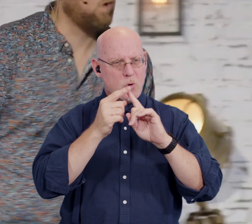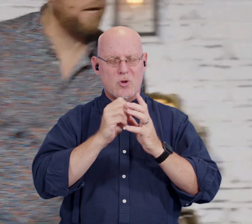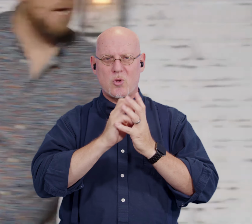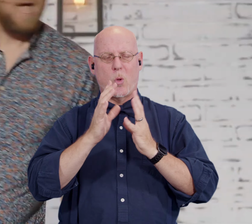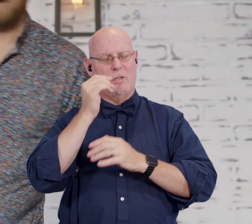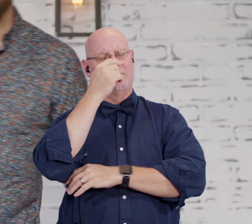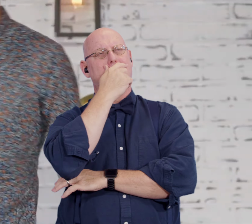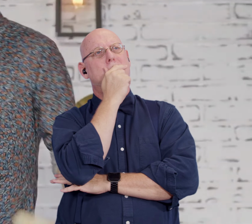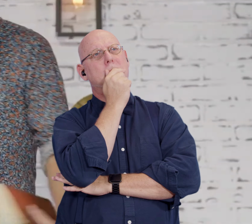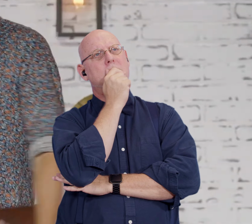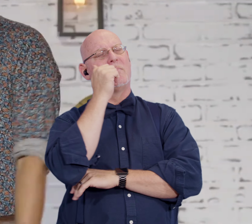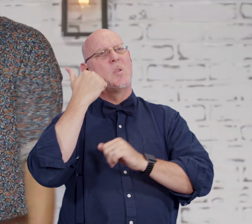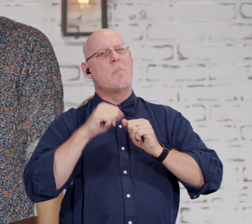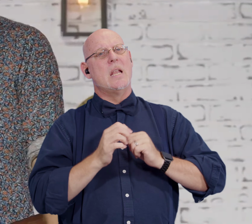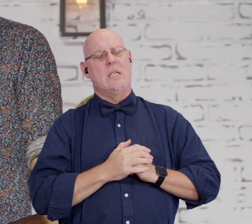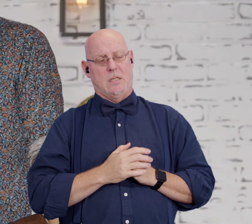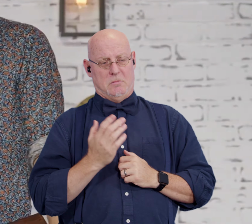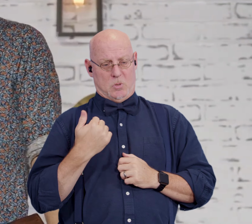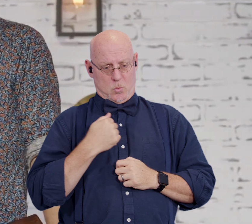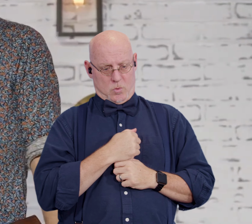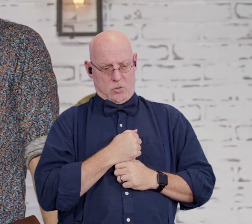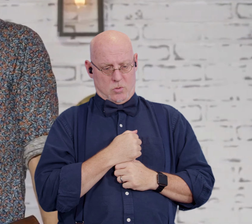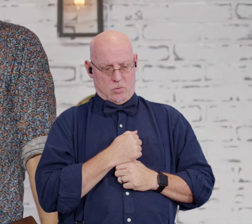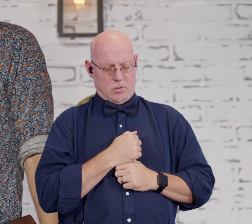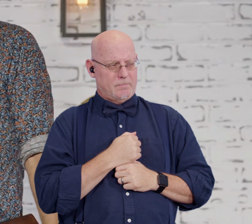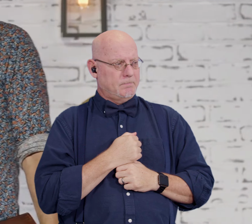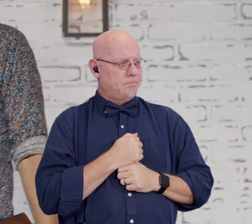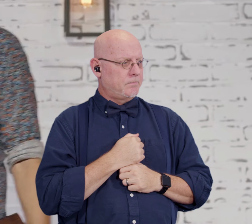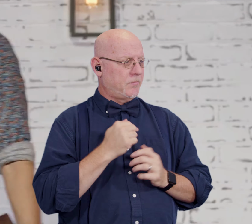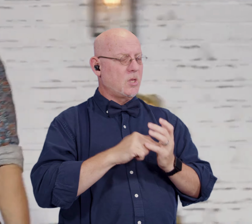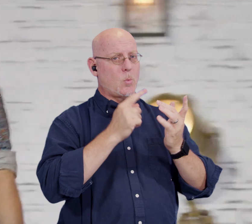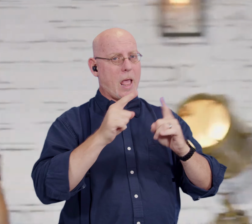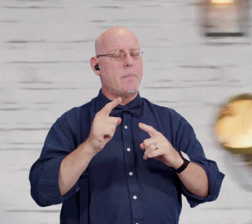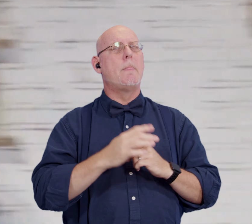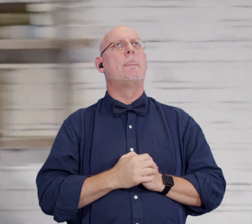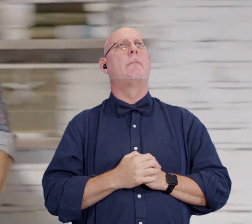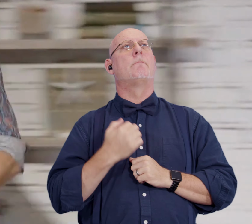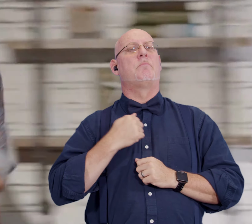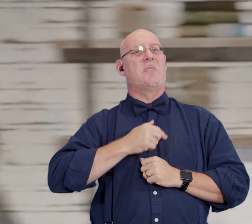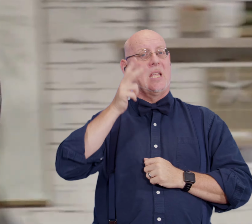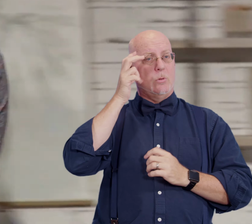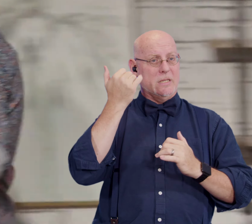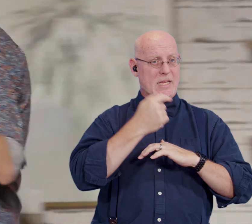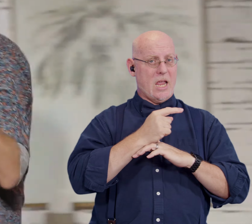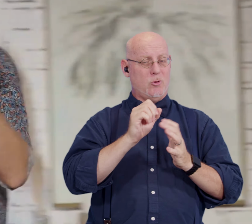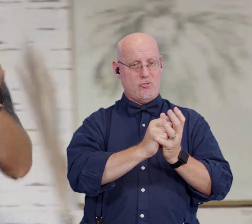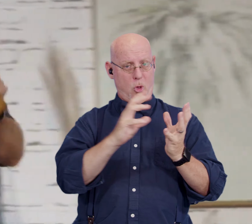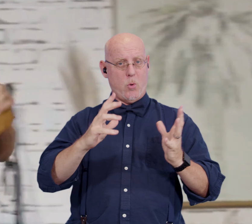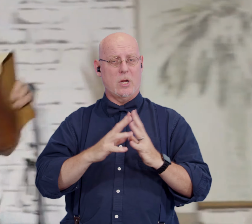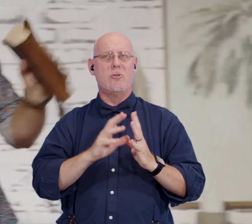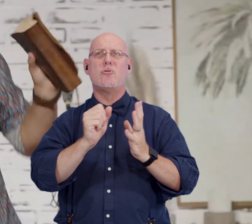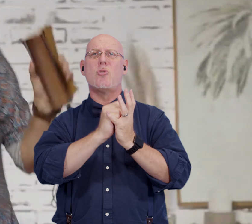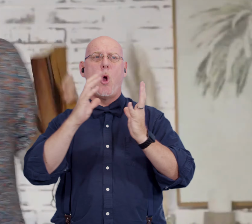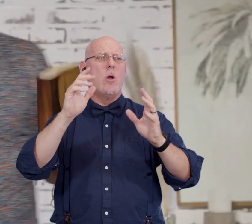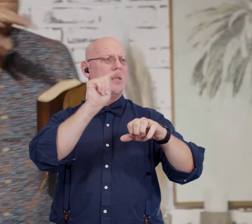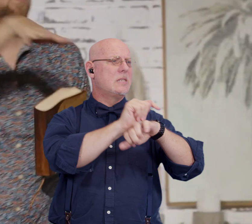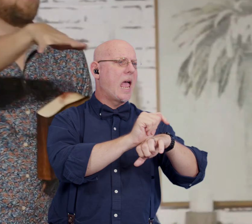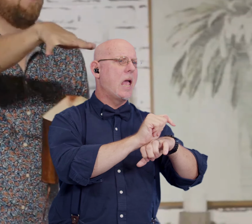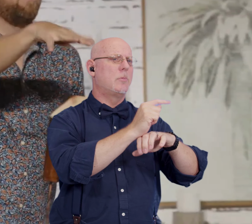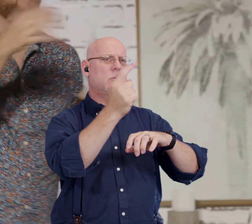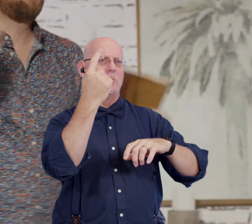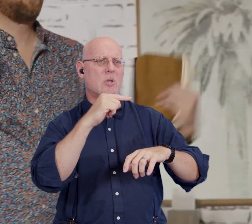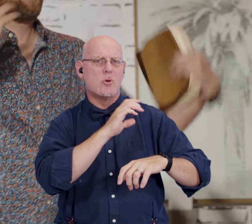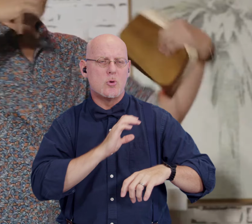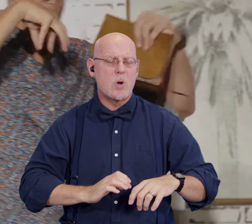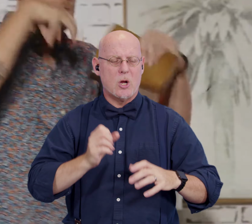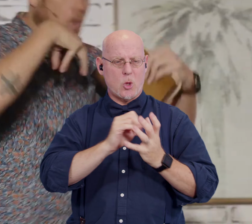aspirations of glory. And I'm just reminded, here we are. So this is what's gonna happen. We're hearing today glory. Glory in the temple and the